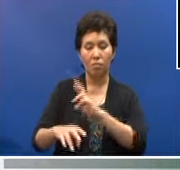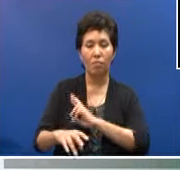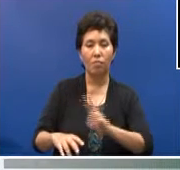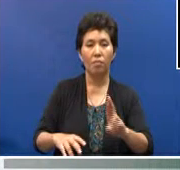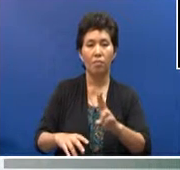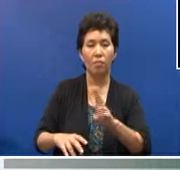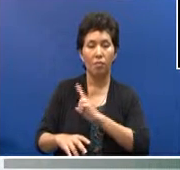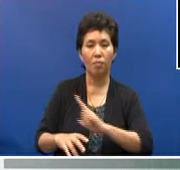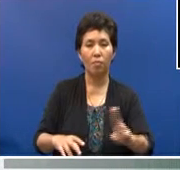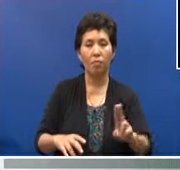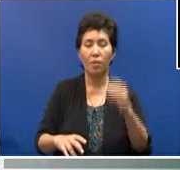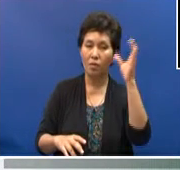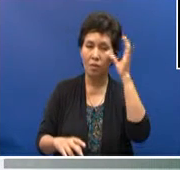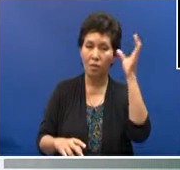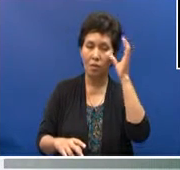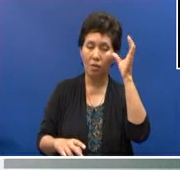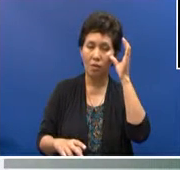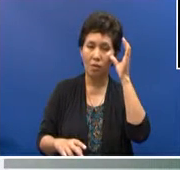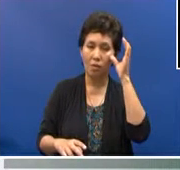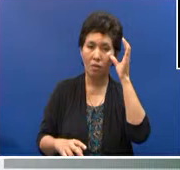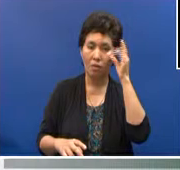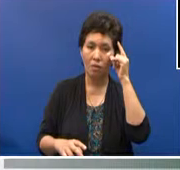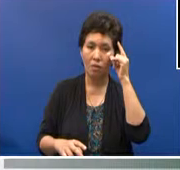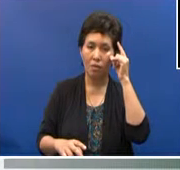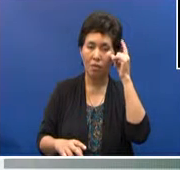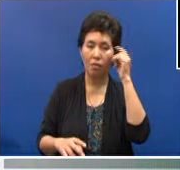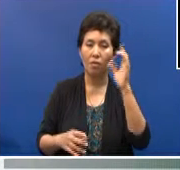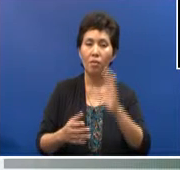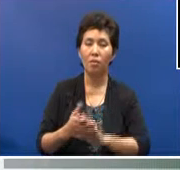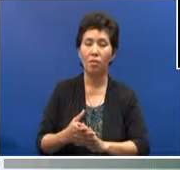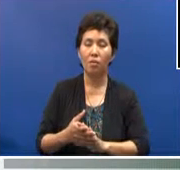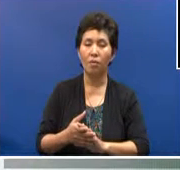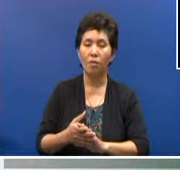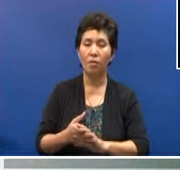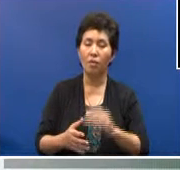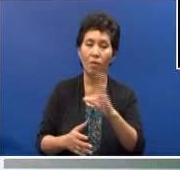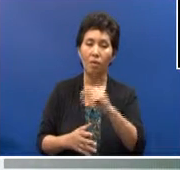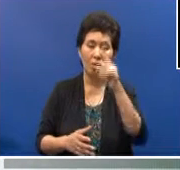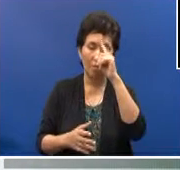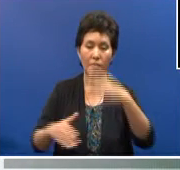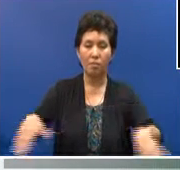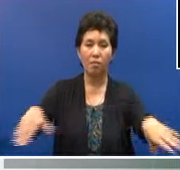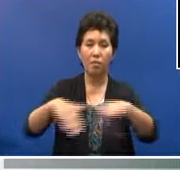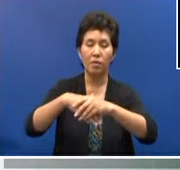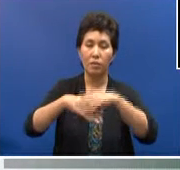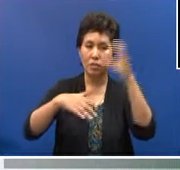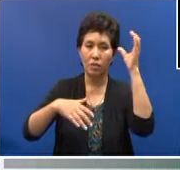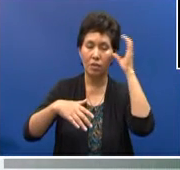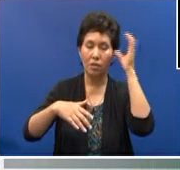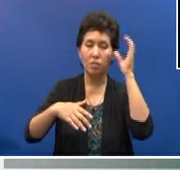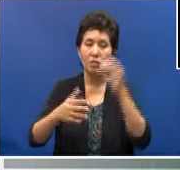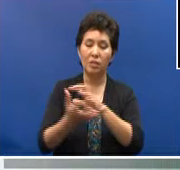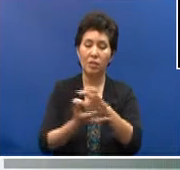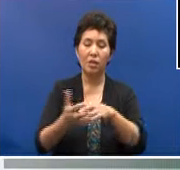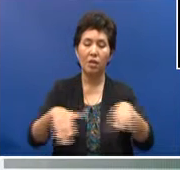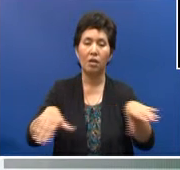for example, a Chinese married a Malay. Okay, an Indian married a Chinese. Okay, so as